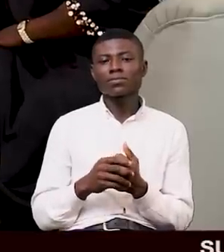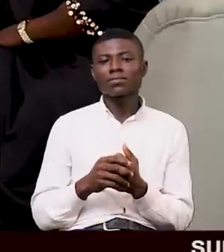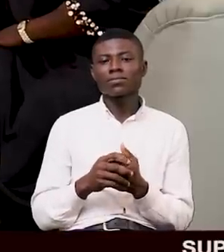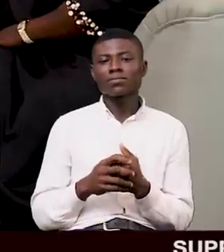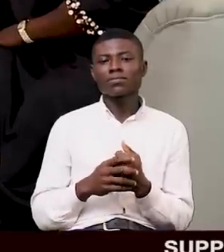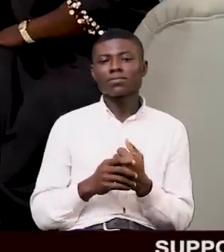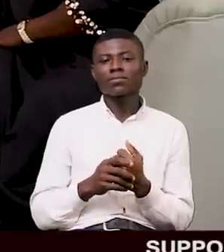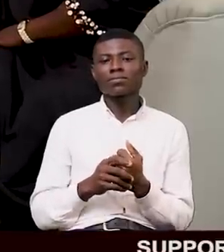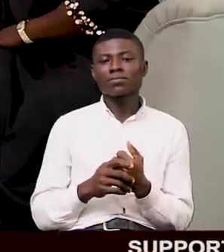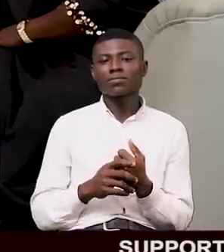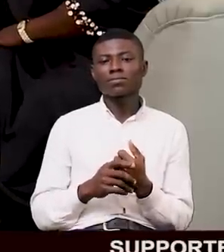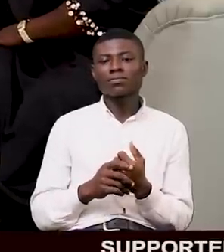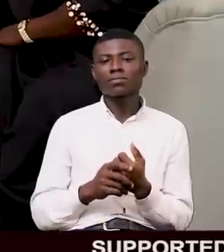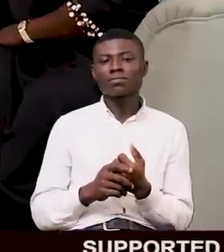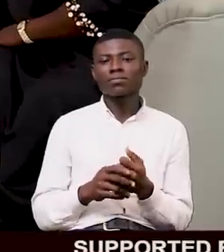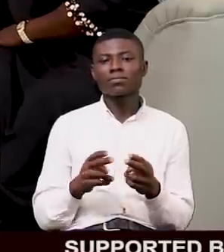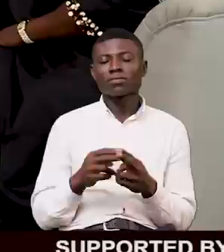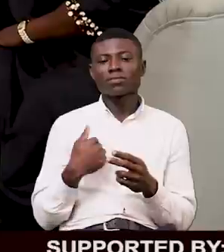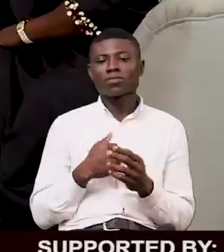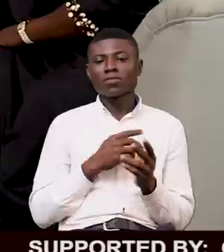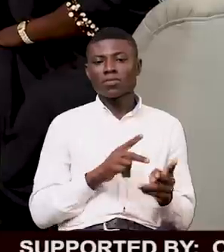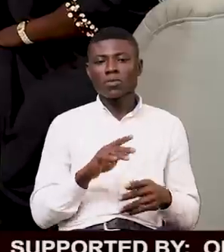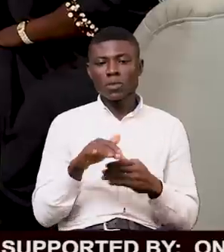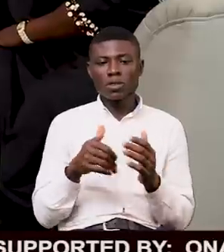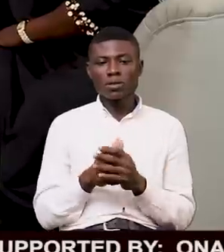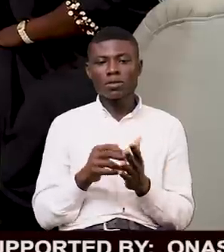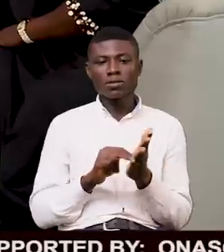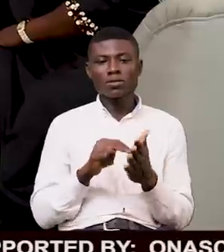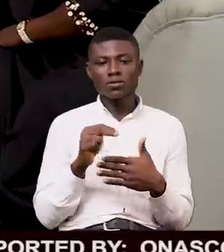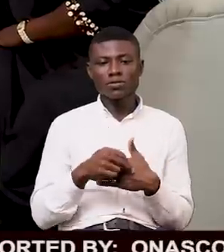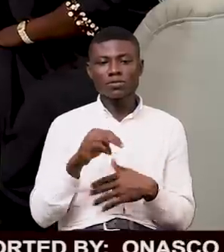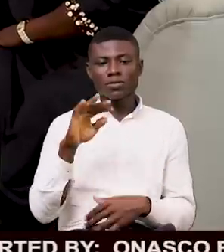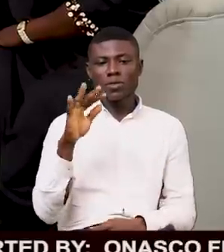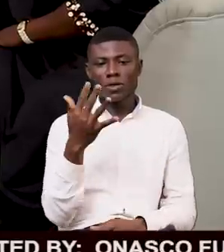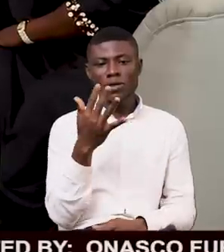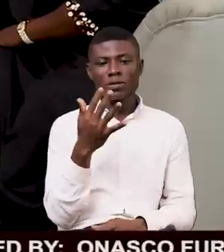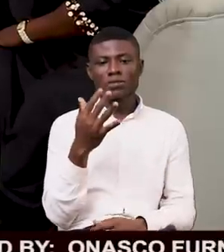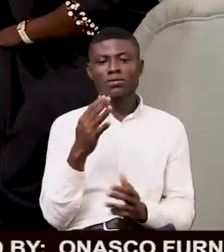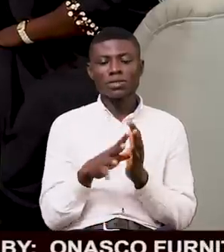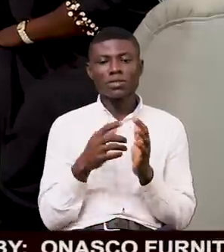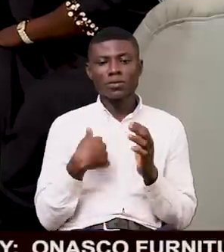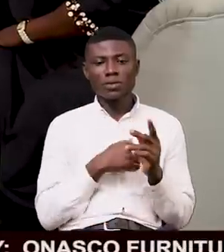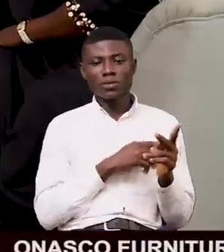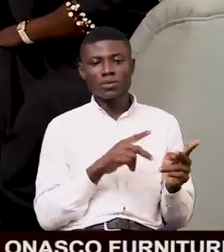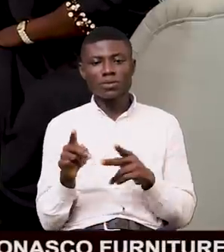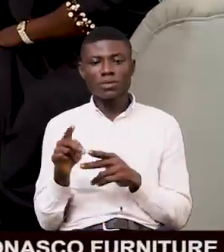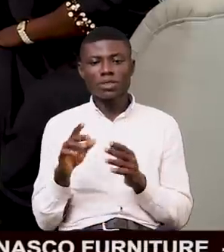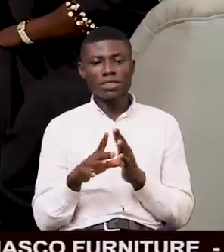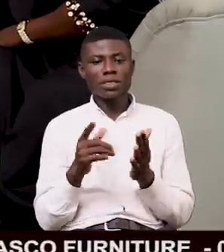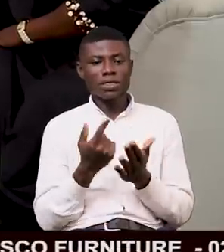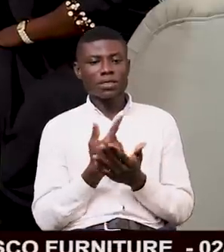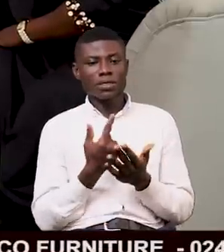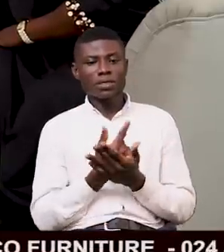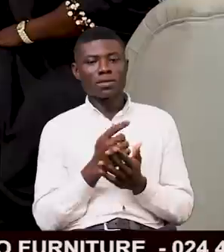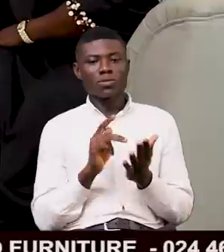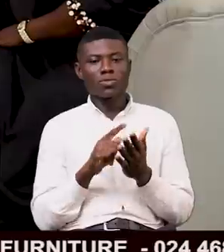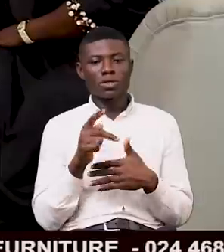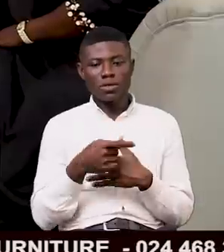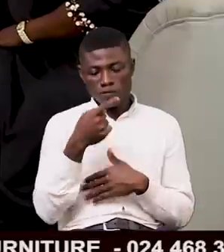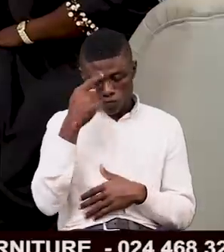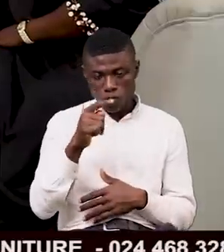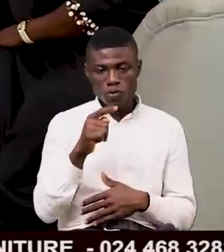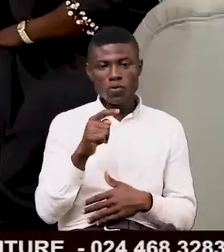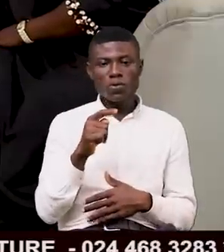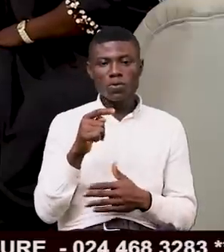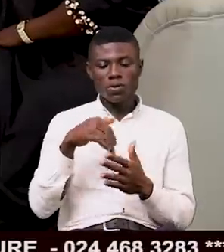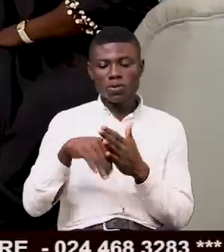eh nti ye hye nyina apre ye hye nyina apre ko November 5th okay aha e da ye di ebe ye ne concert okay e